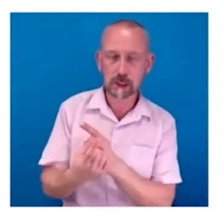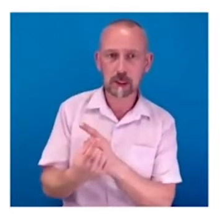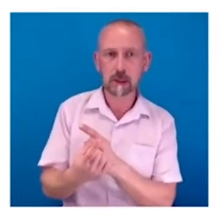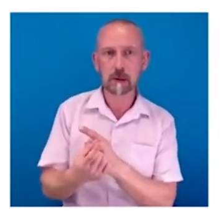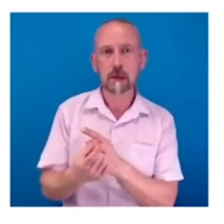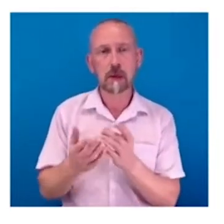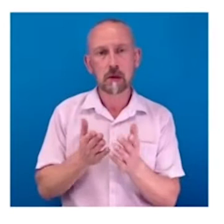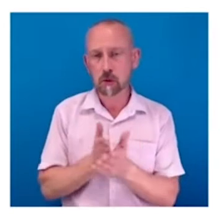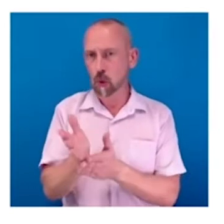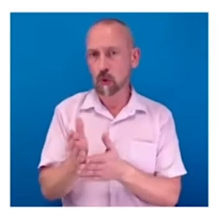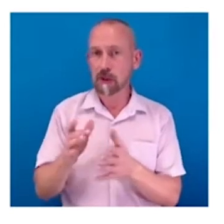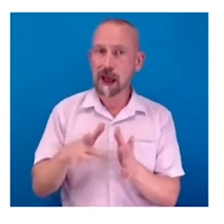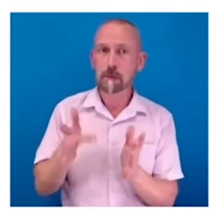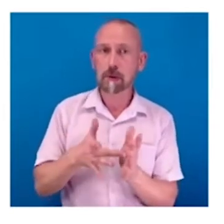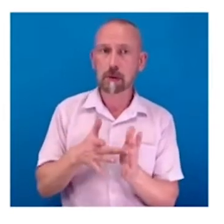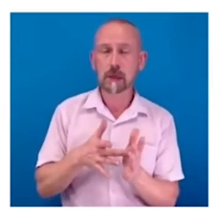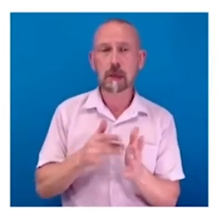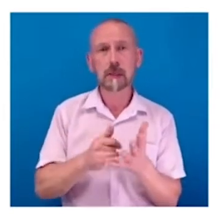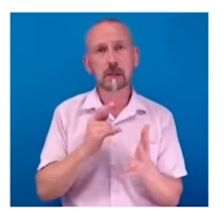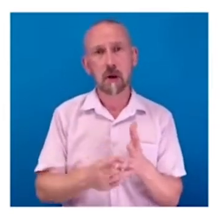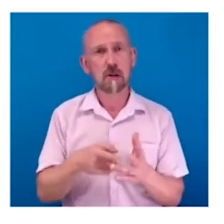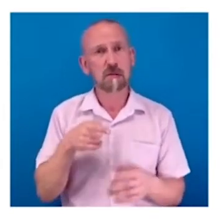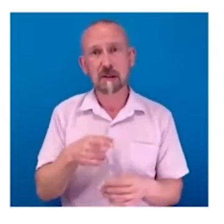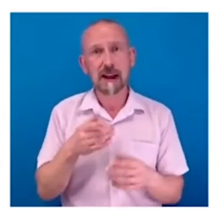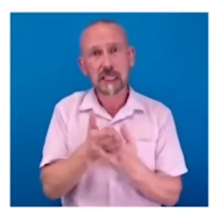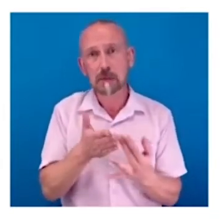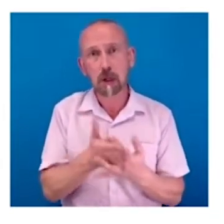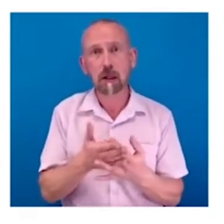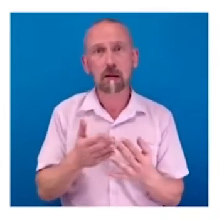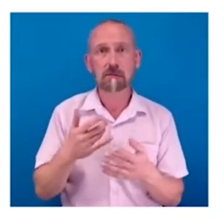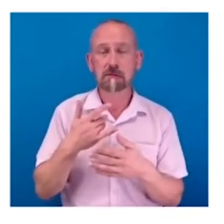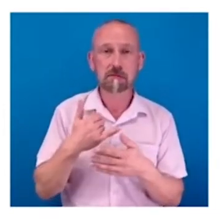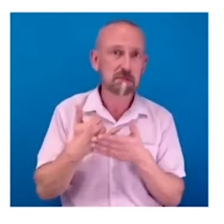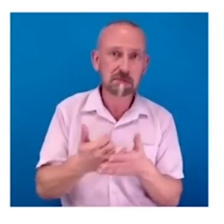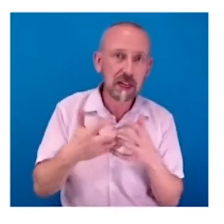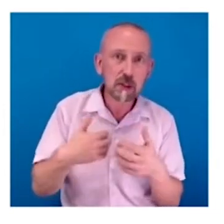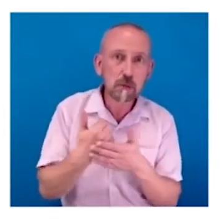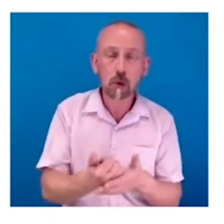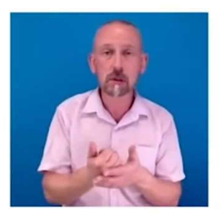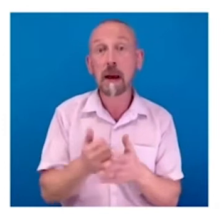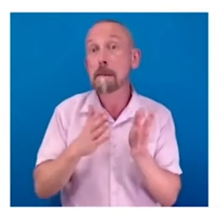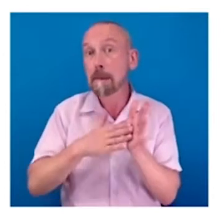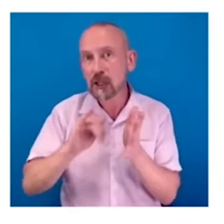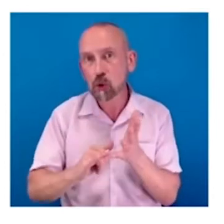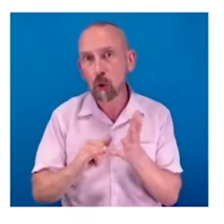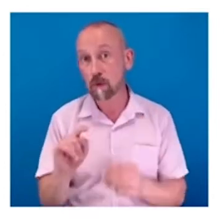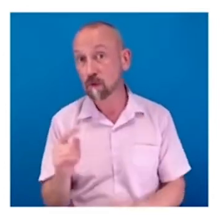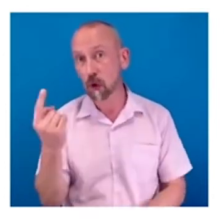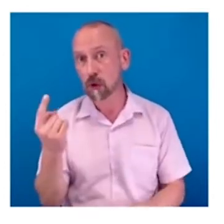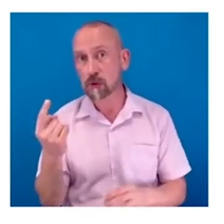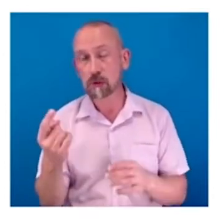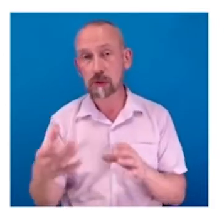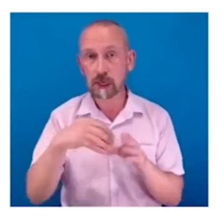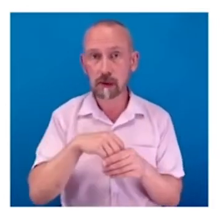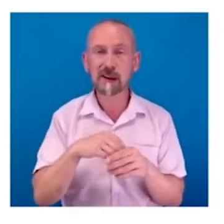video. Microsoft was the first company to join, and they were followed by Google and Procter &